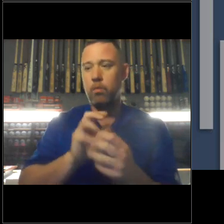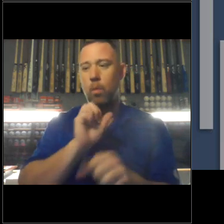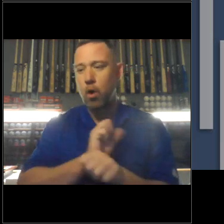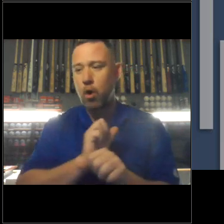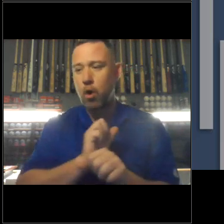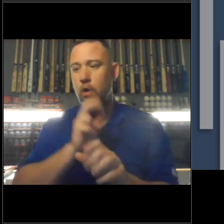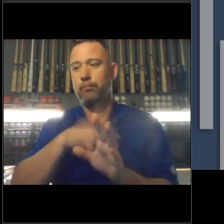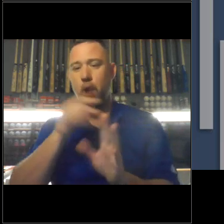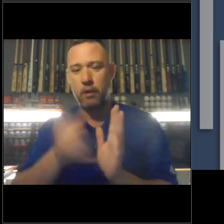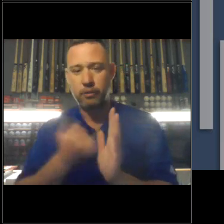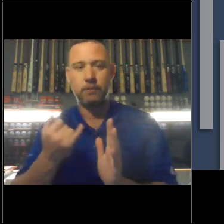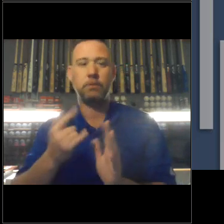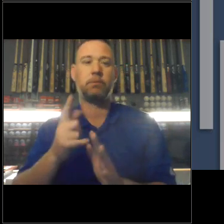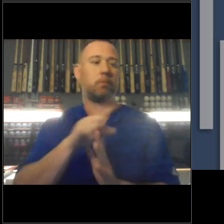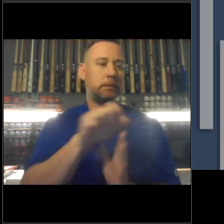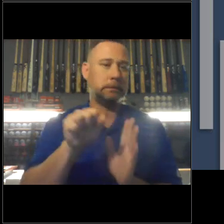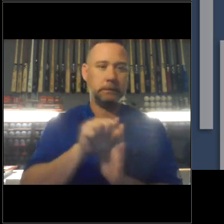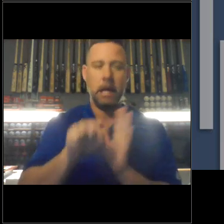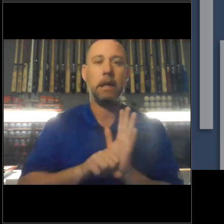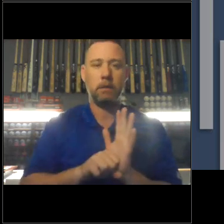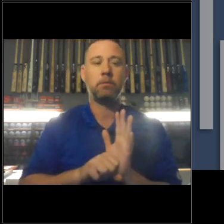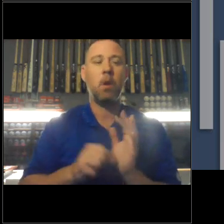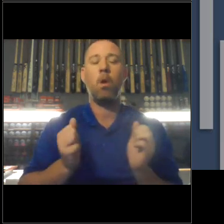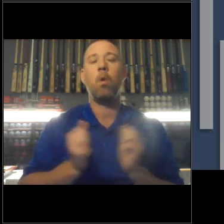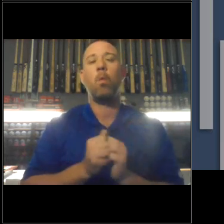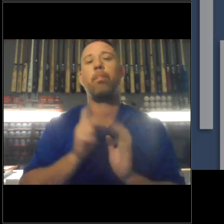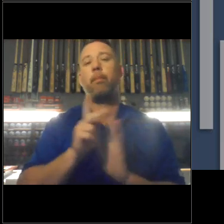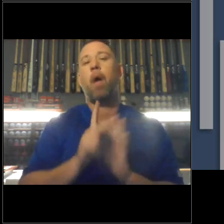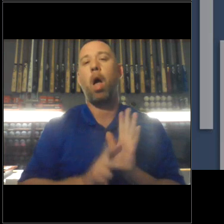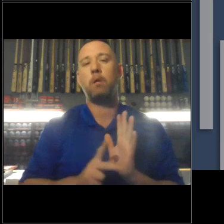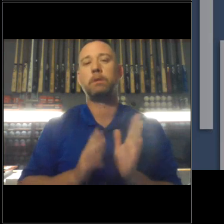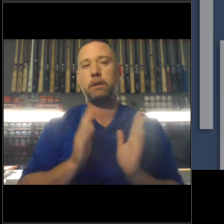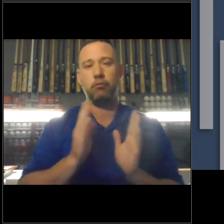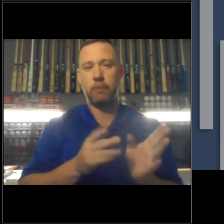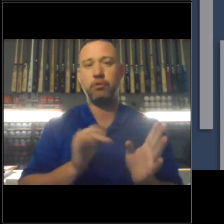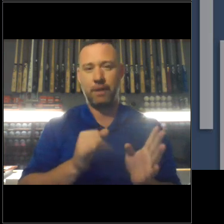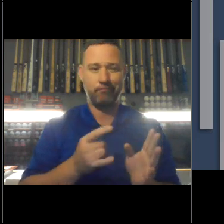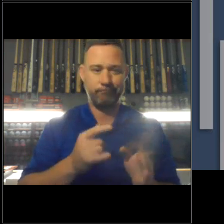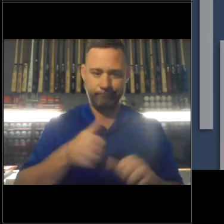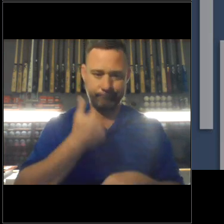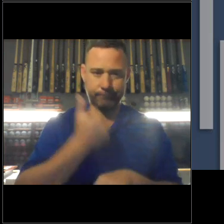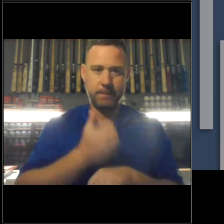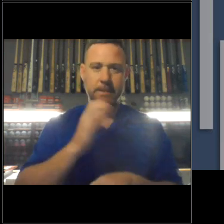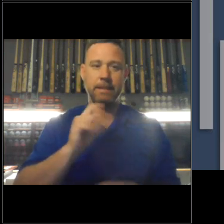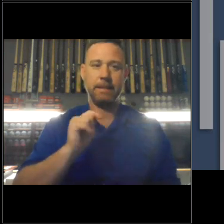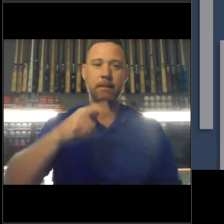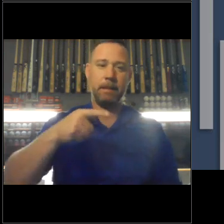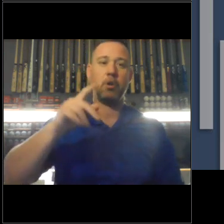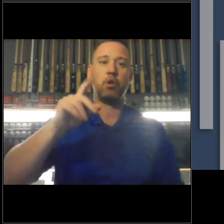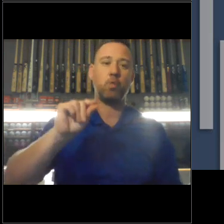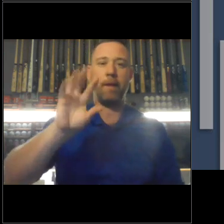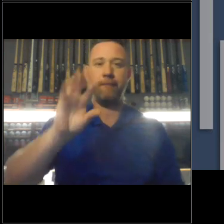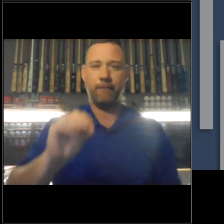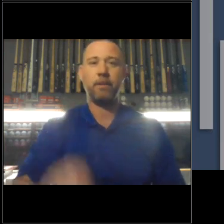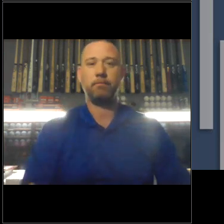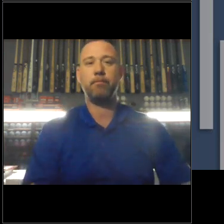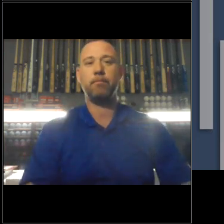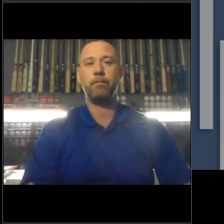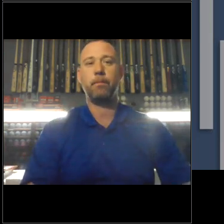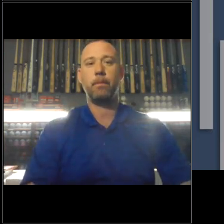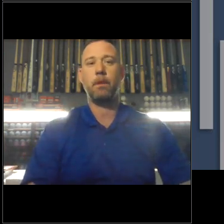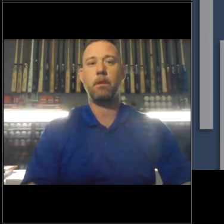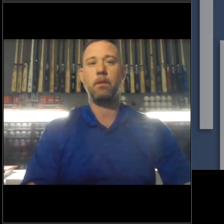plans across the state, with the policy direction that's set forth in the CTP 2050. And so I think that's going